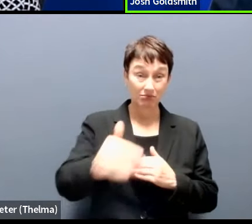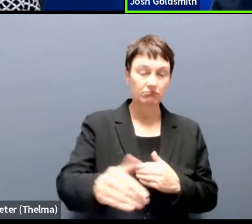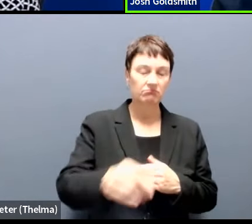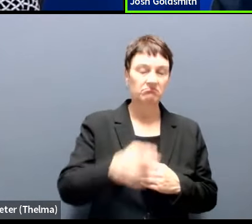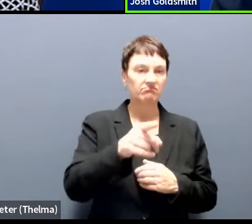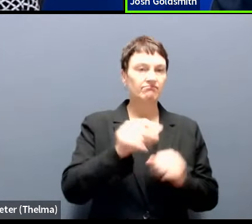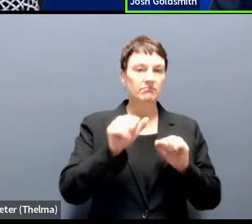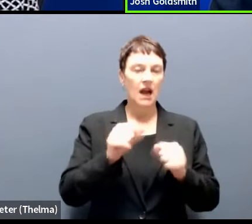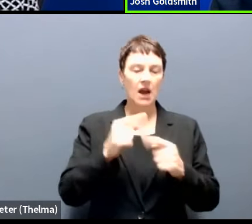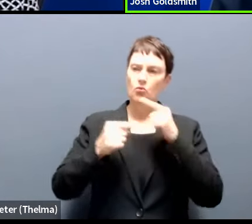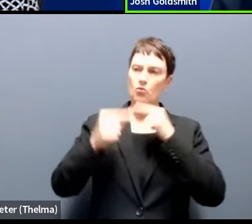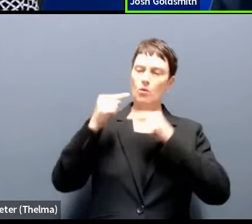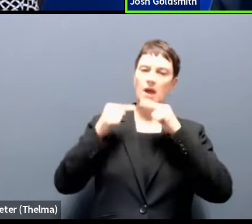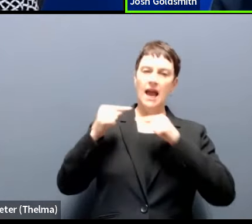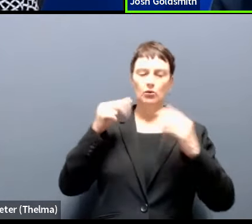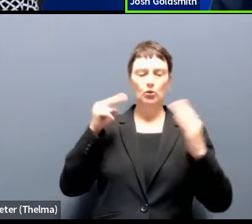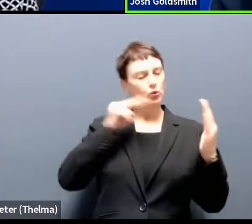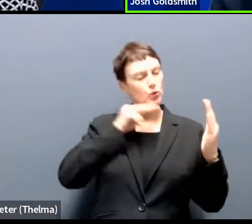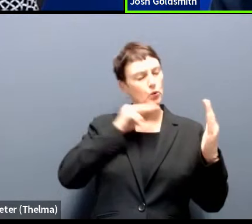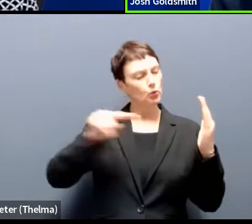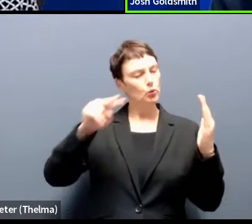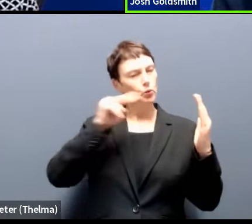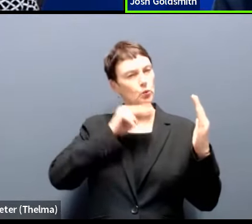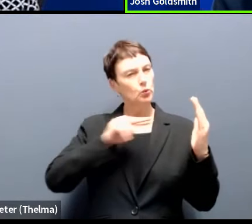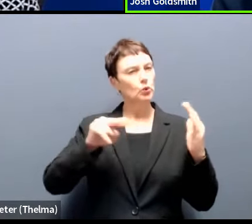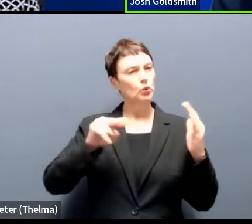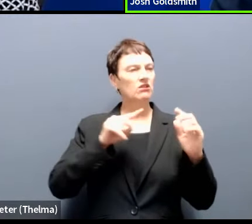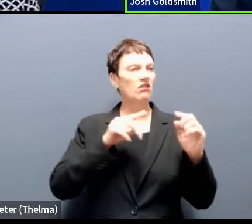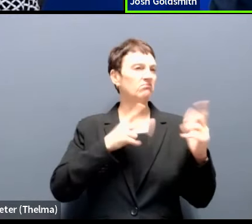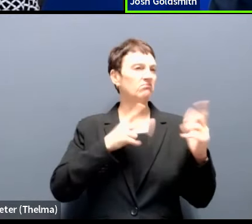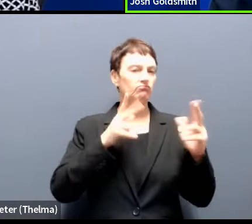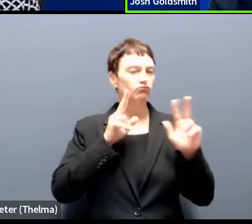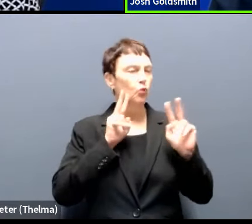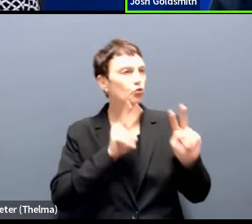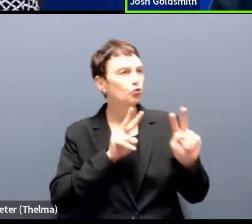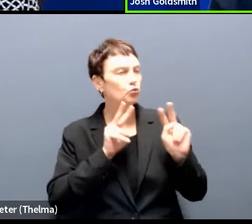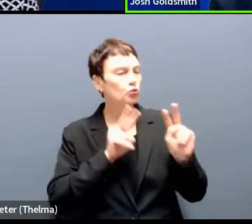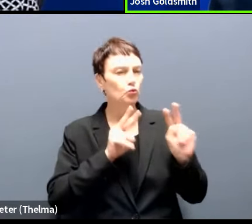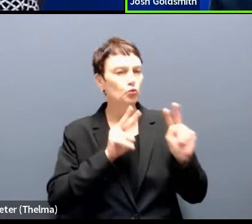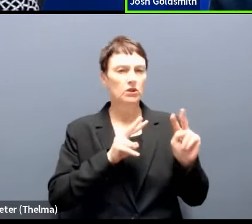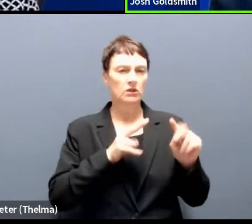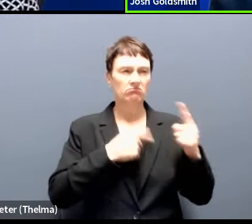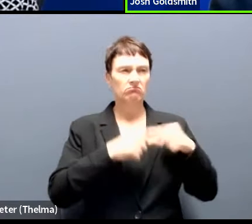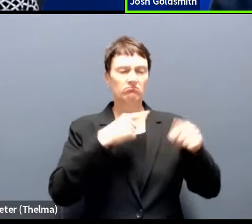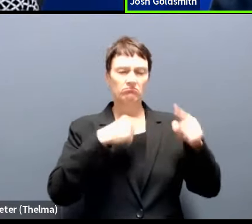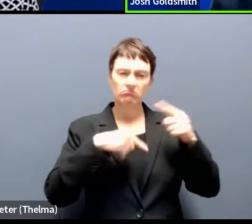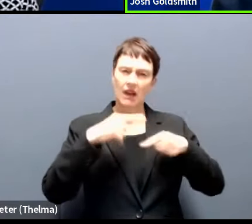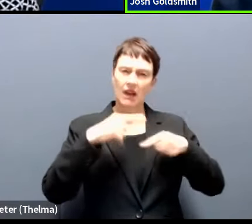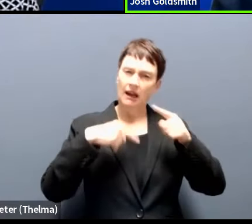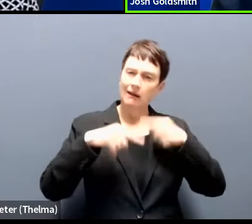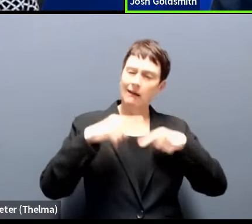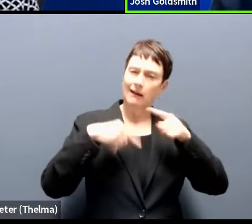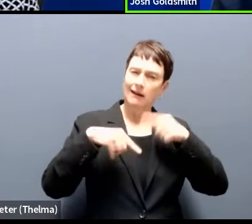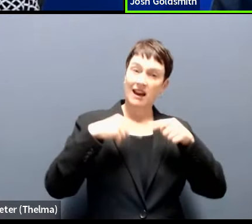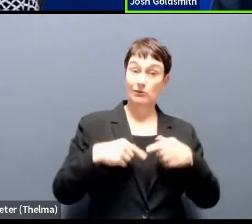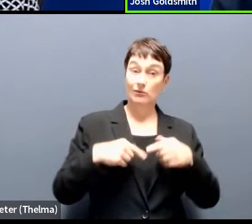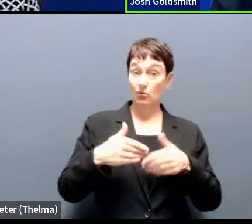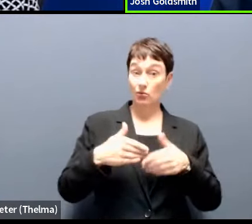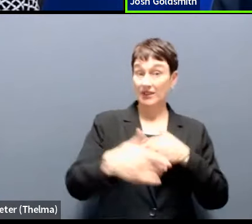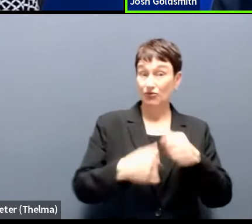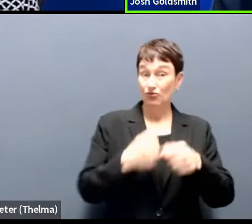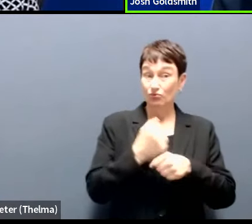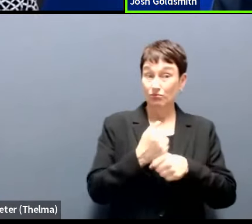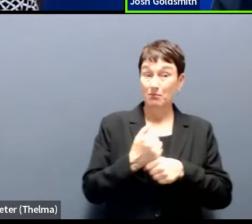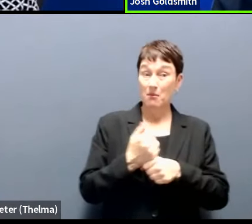for 24 hours otherwise. And the Power Pack comes in 2 flavors this year. So there is